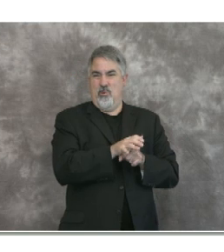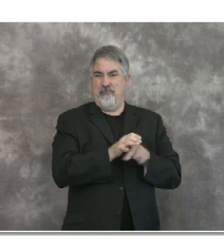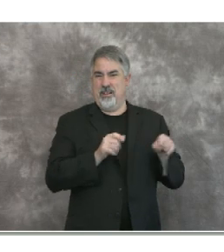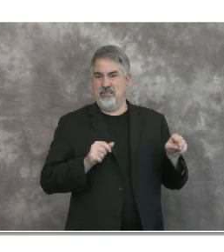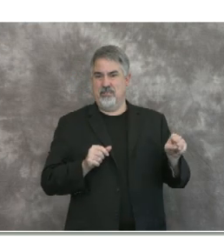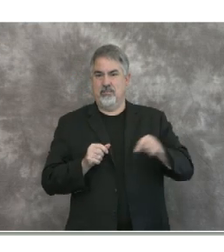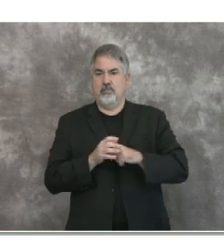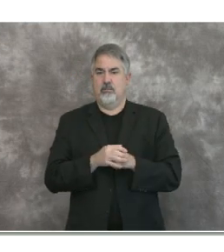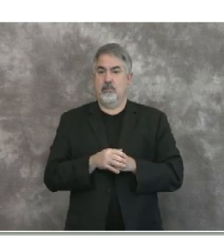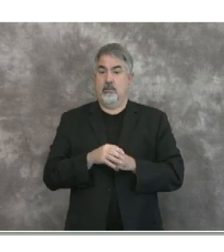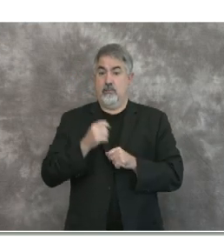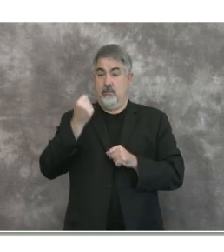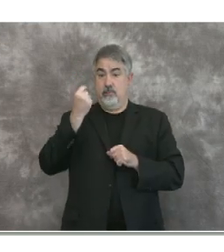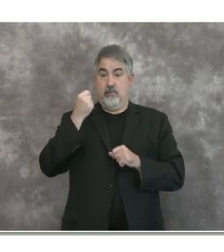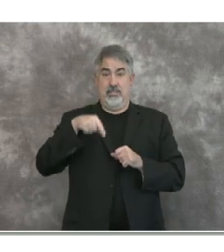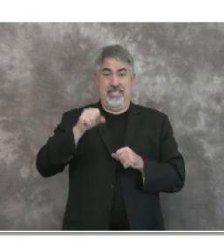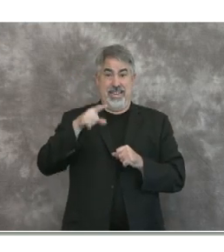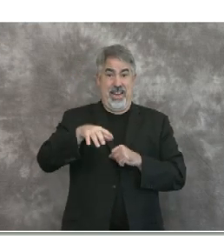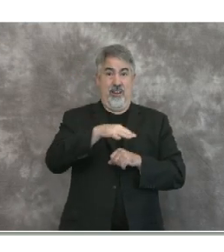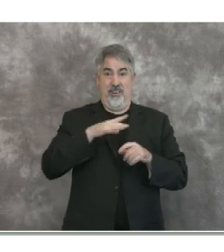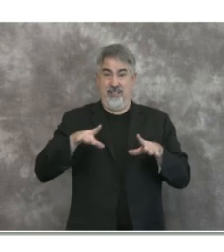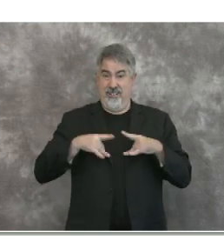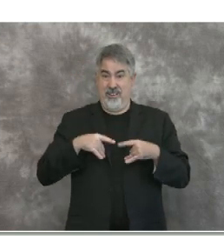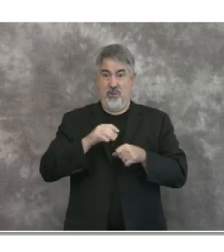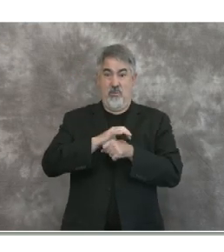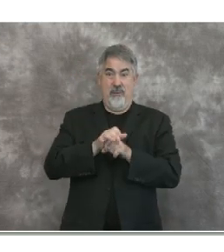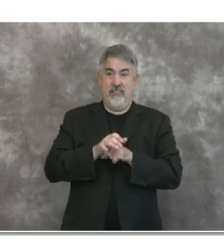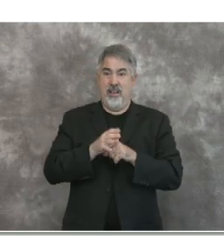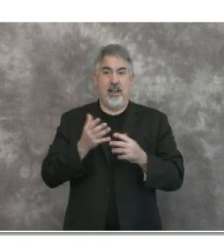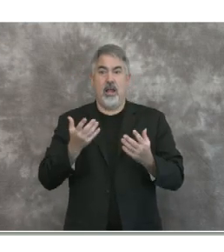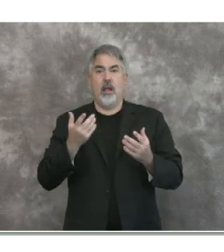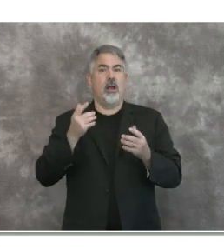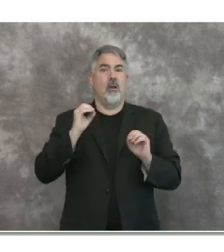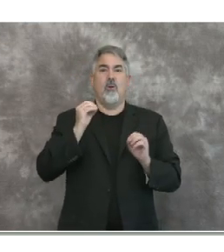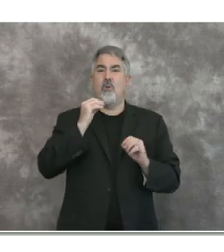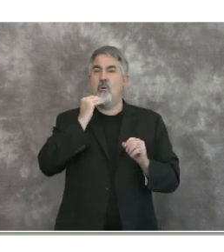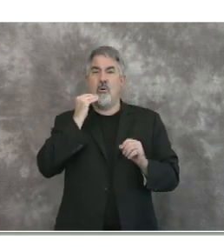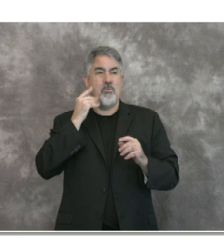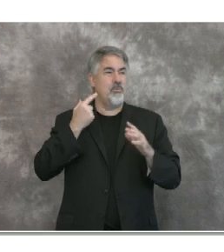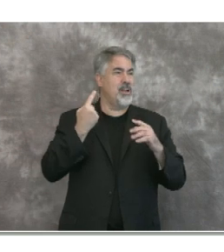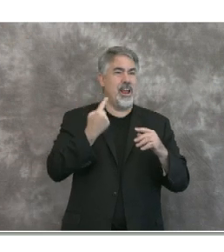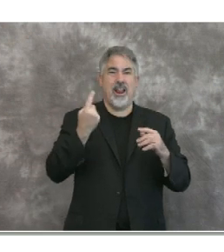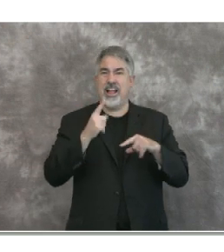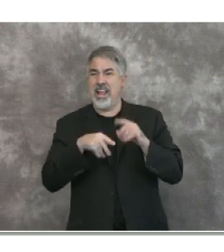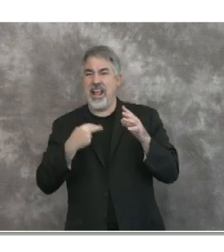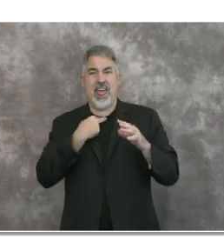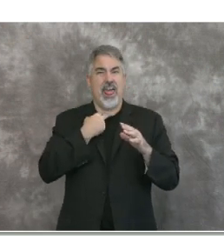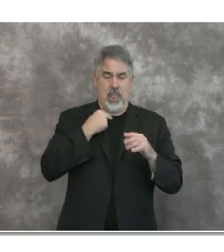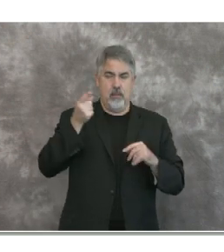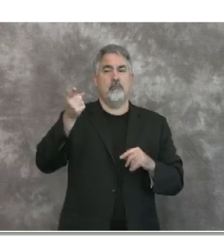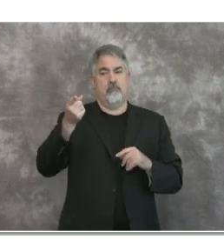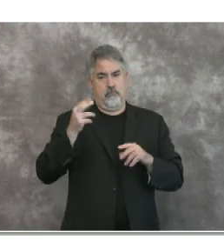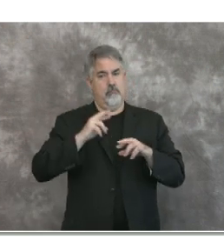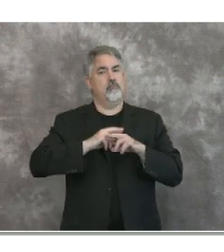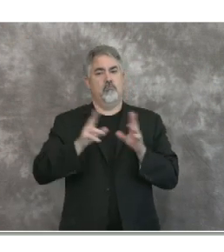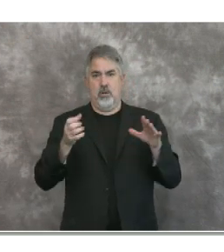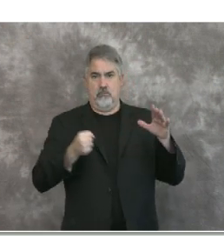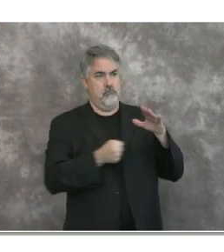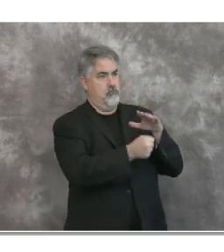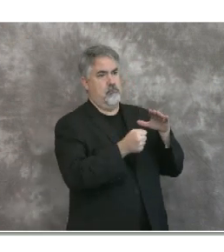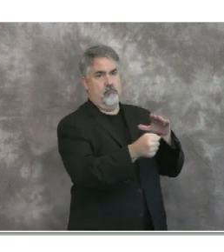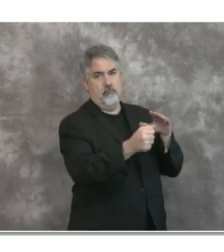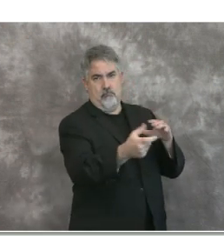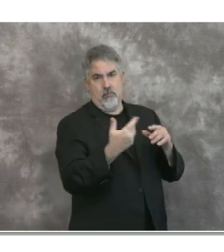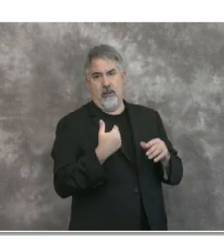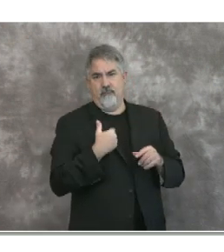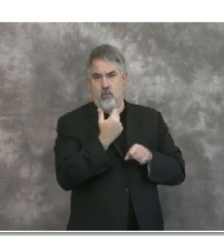test, who does not have the ability to isolate at home, and we continue to work with our healthcare system partners to let them know of this available resource and ensure